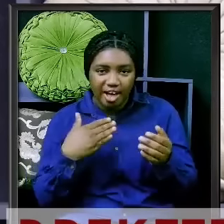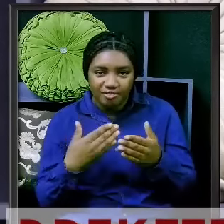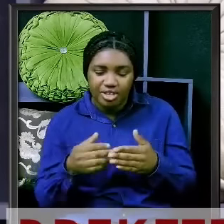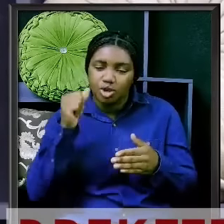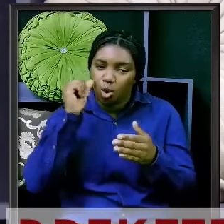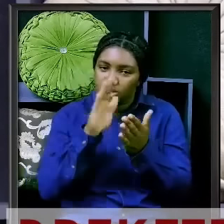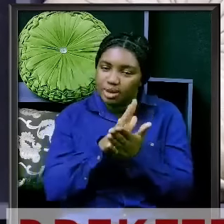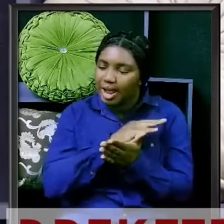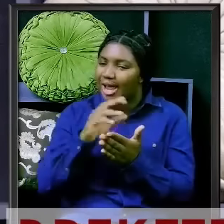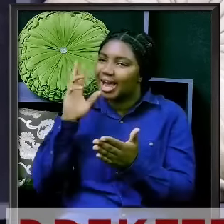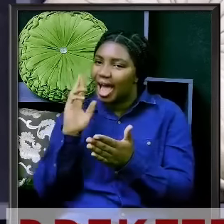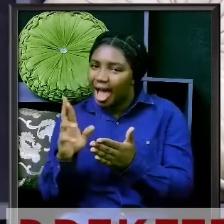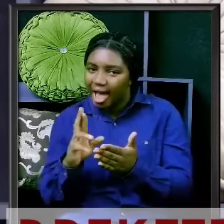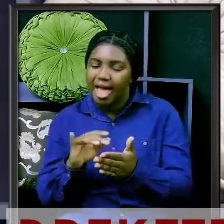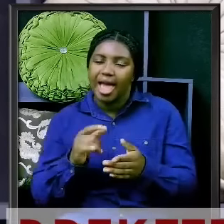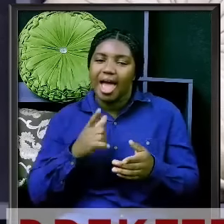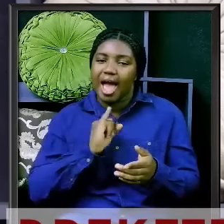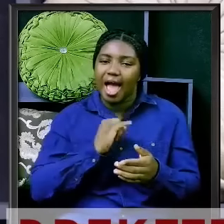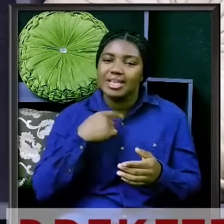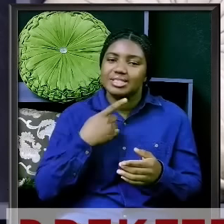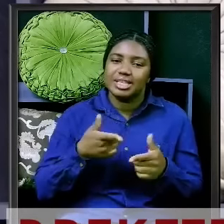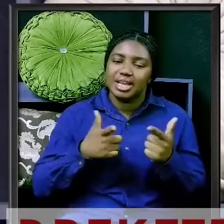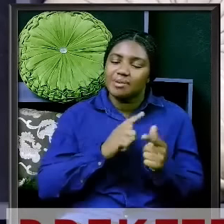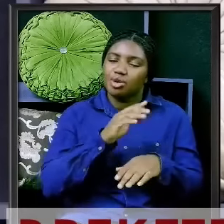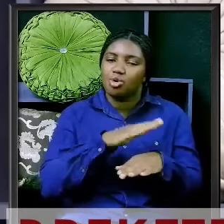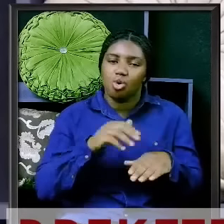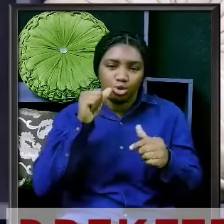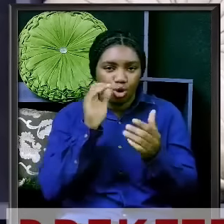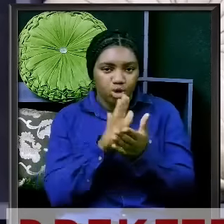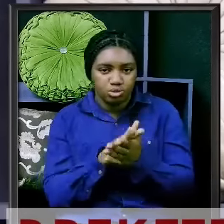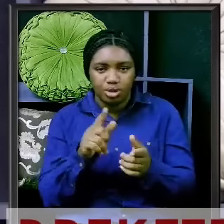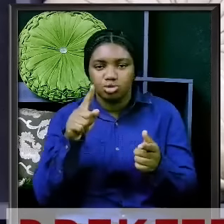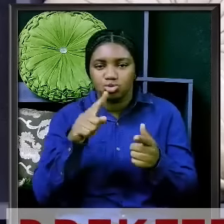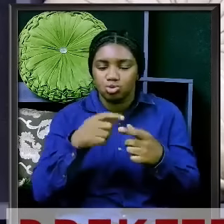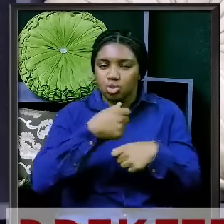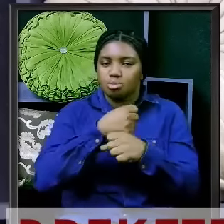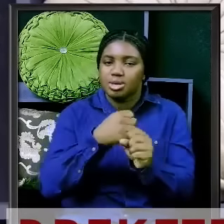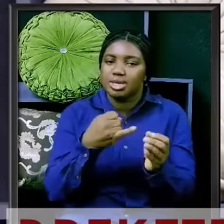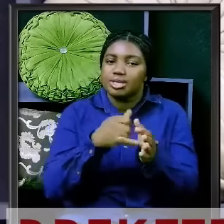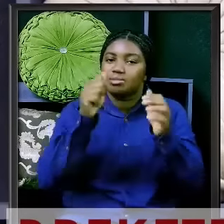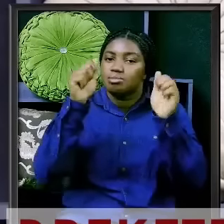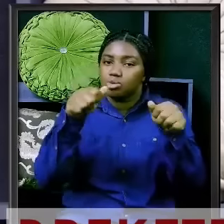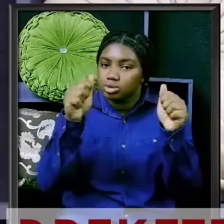out to the husband and see whether we can make such virtual